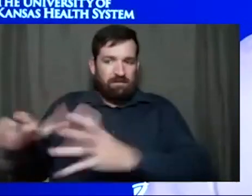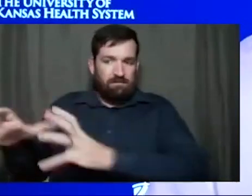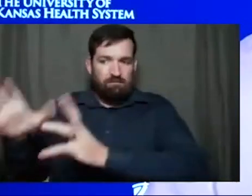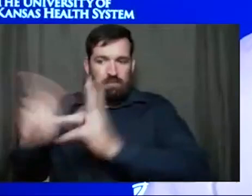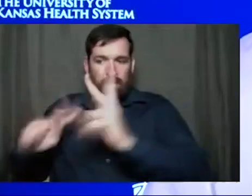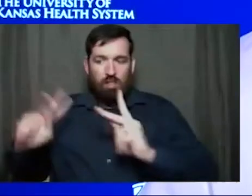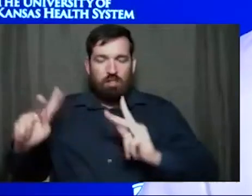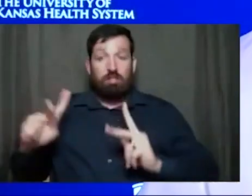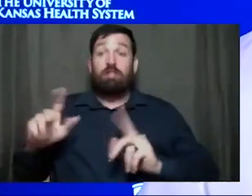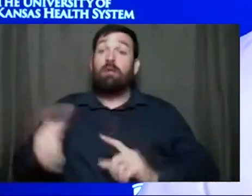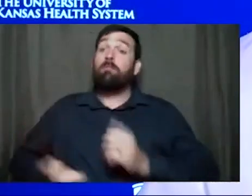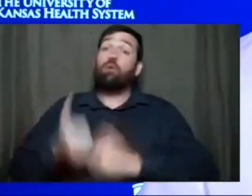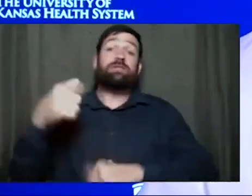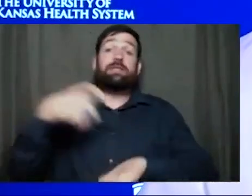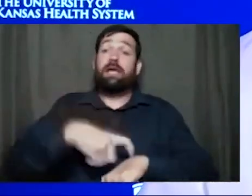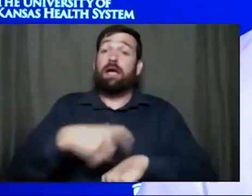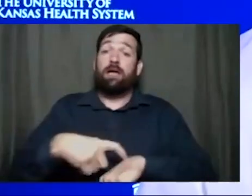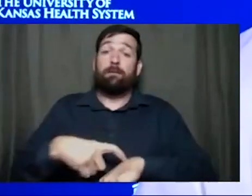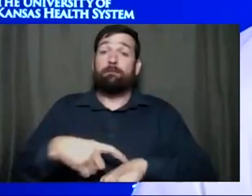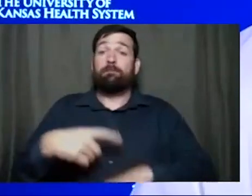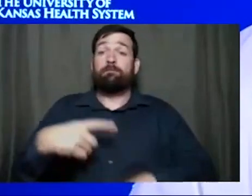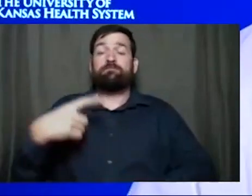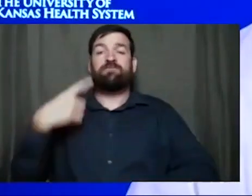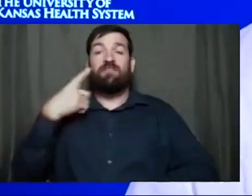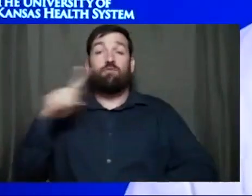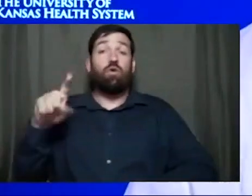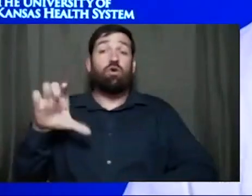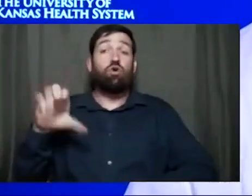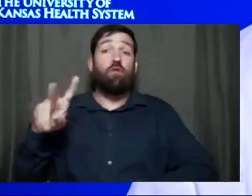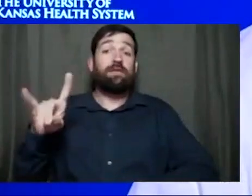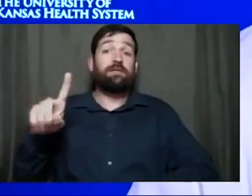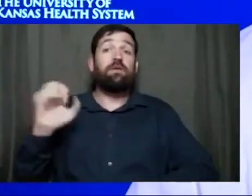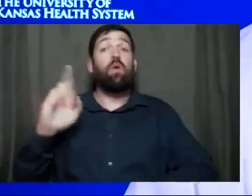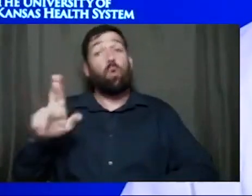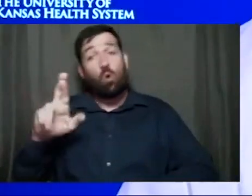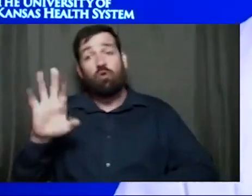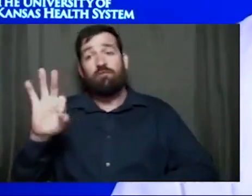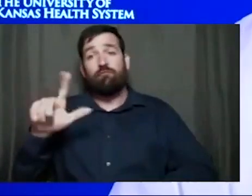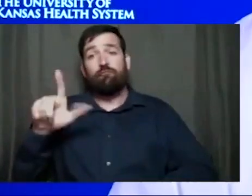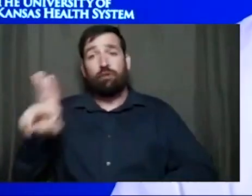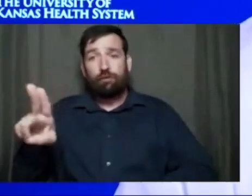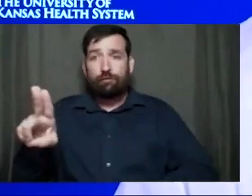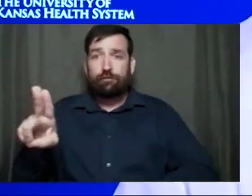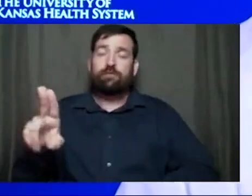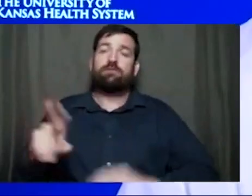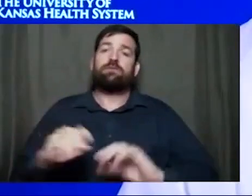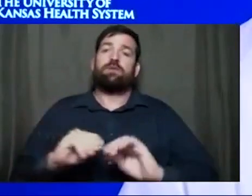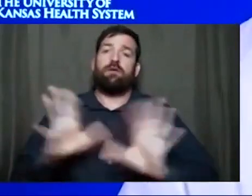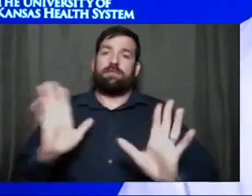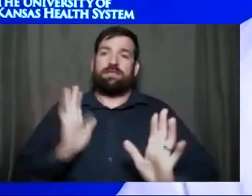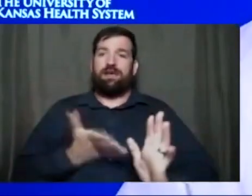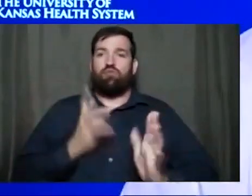we're talking about that for COVID vaccination or for influenza, obviously our viewers